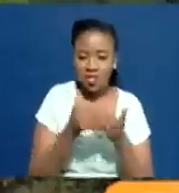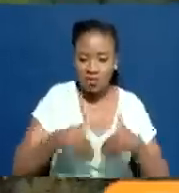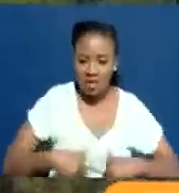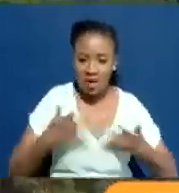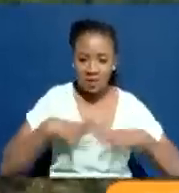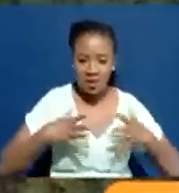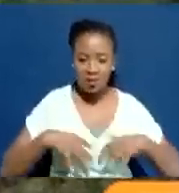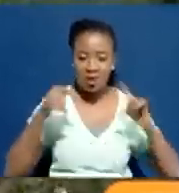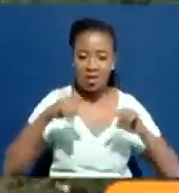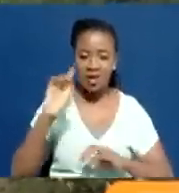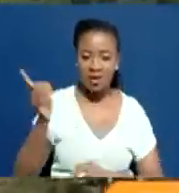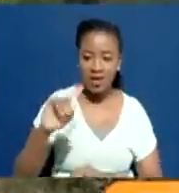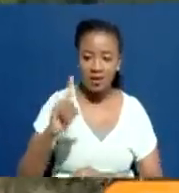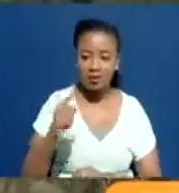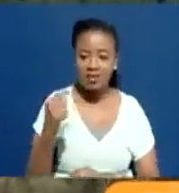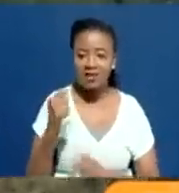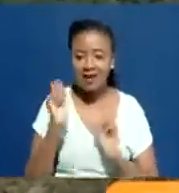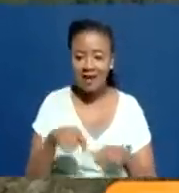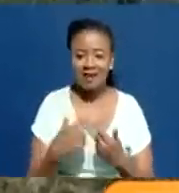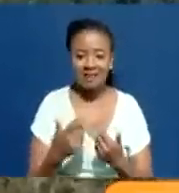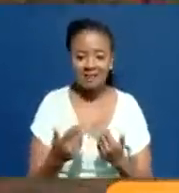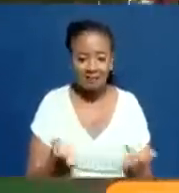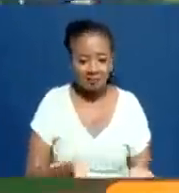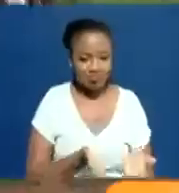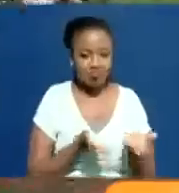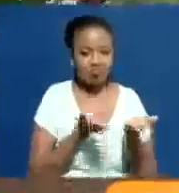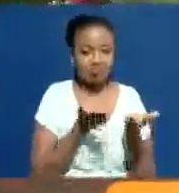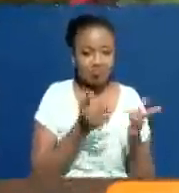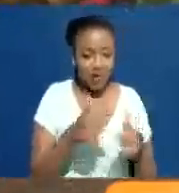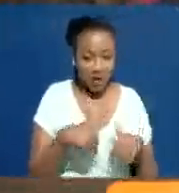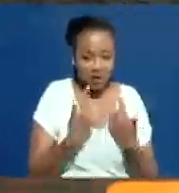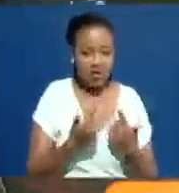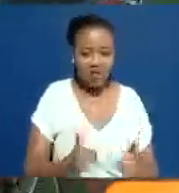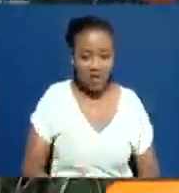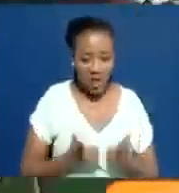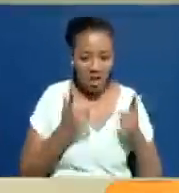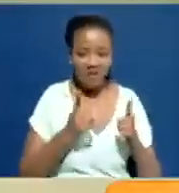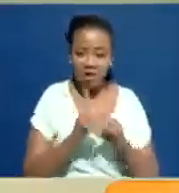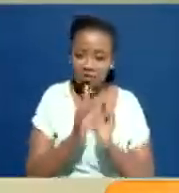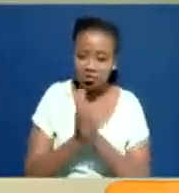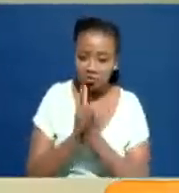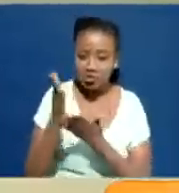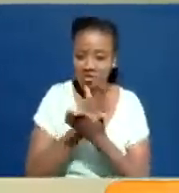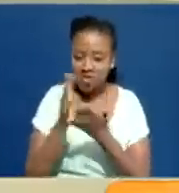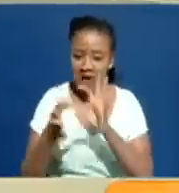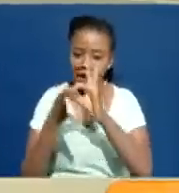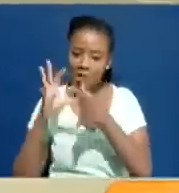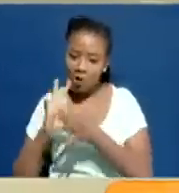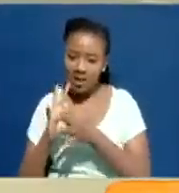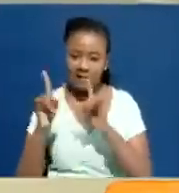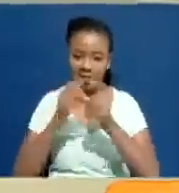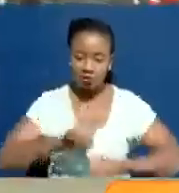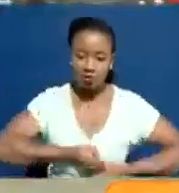creators in Nairobi to not only establish their voice, but also share their story, connect, and